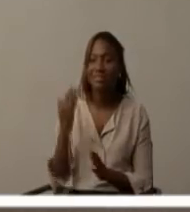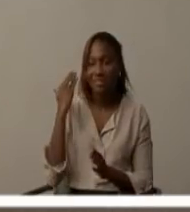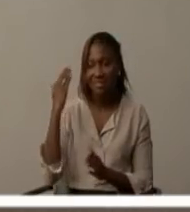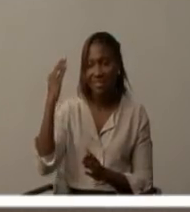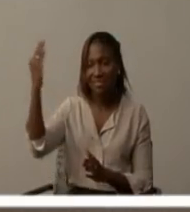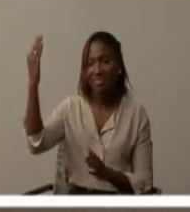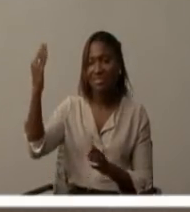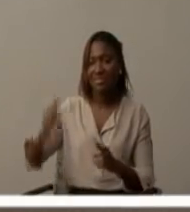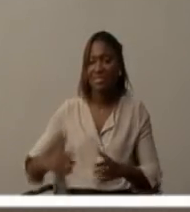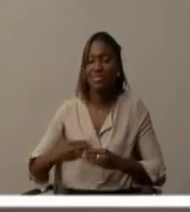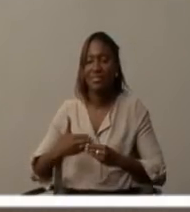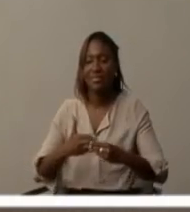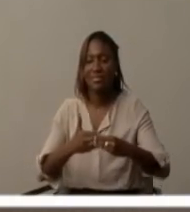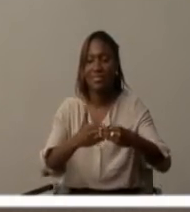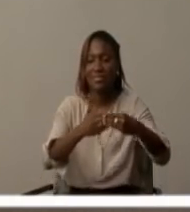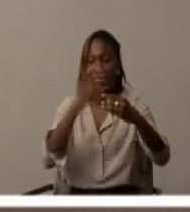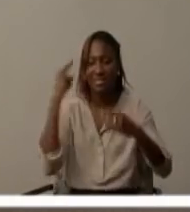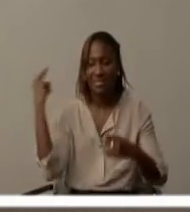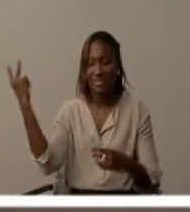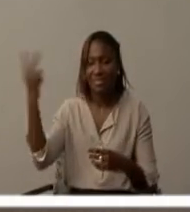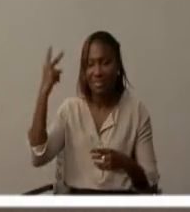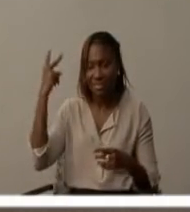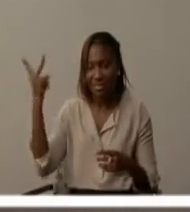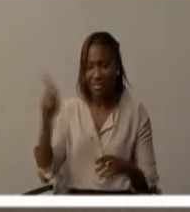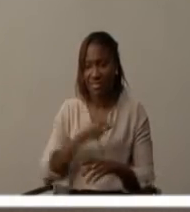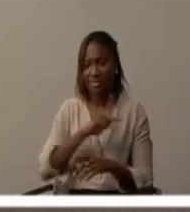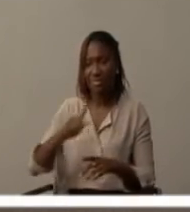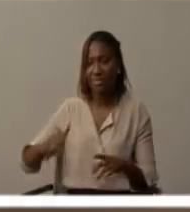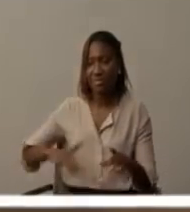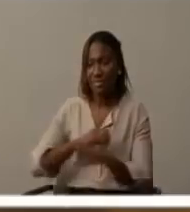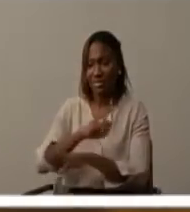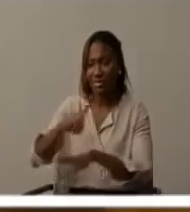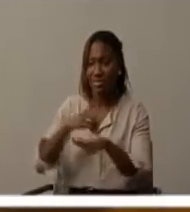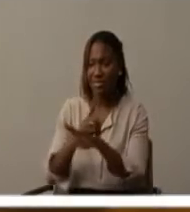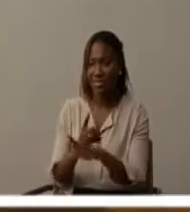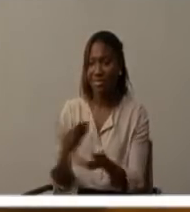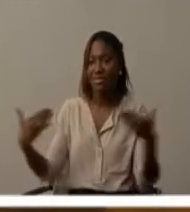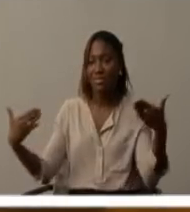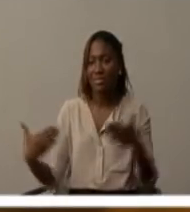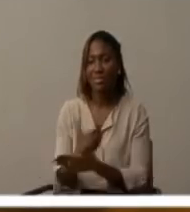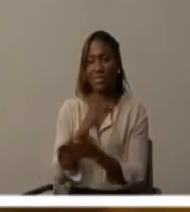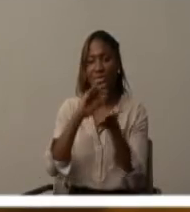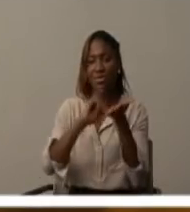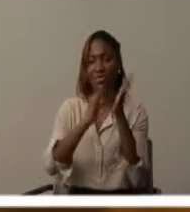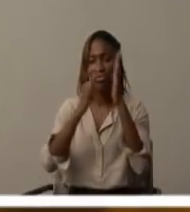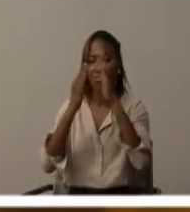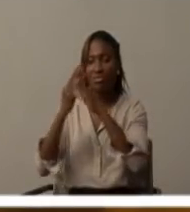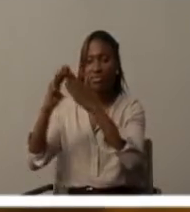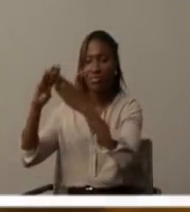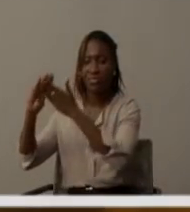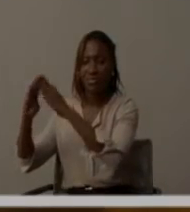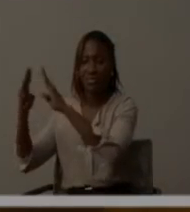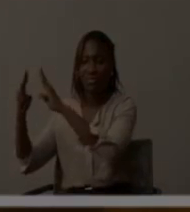he leads us forth into his kingdom, the New Jerusalem.